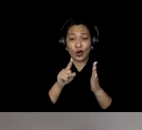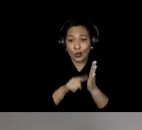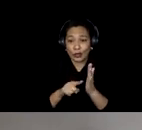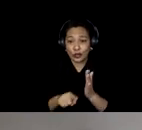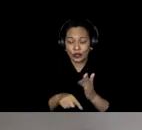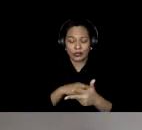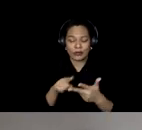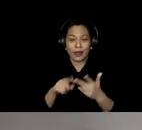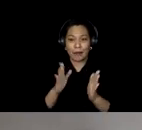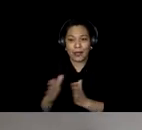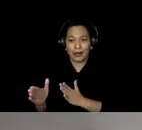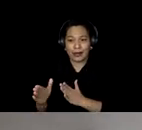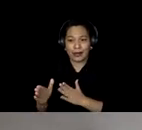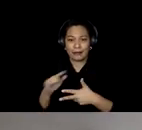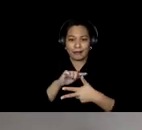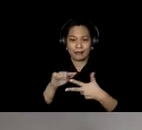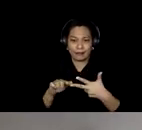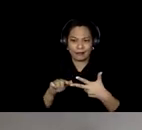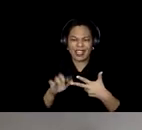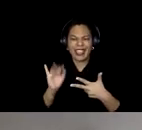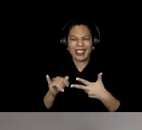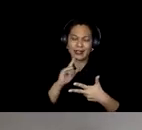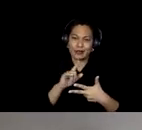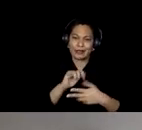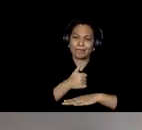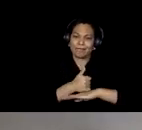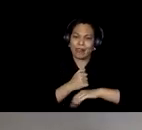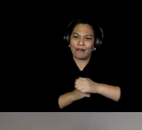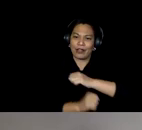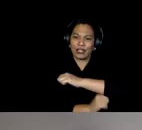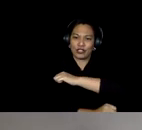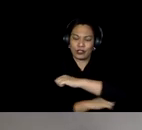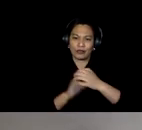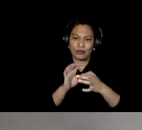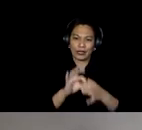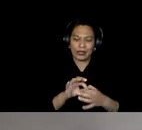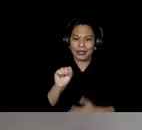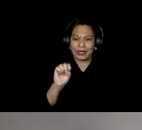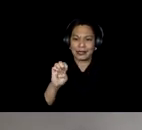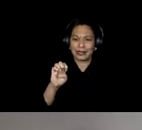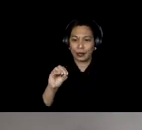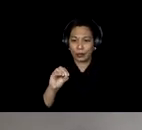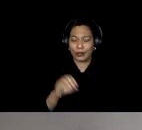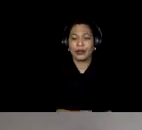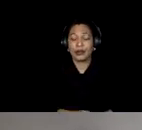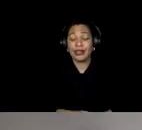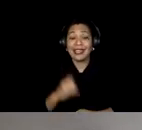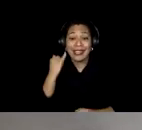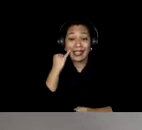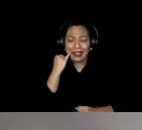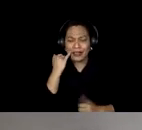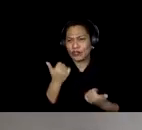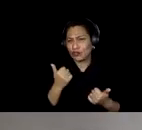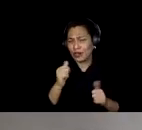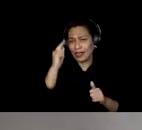is pretty much the foundation of SEO. Because if you think about the way that you search for things in